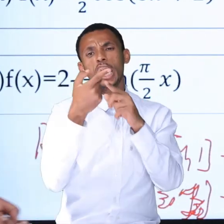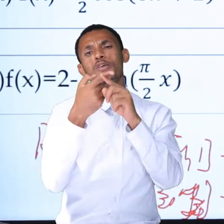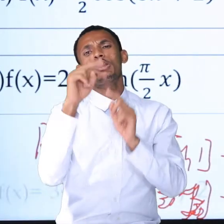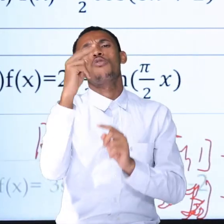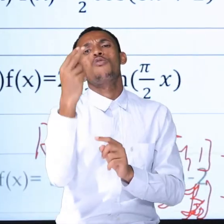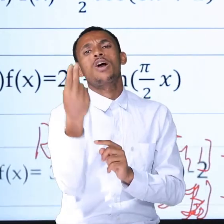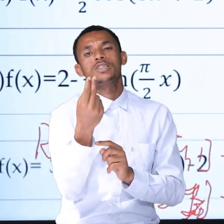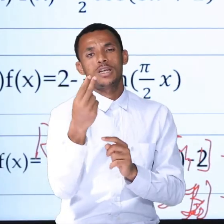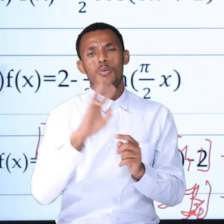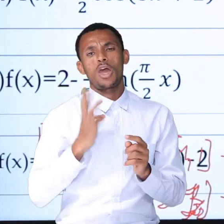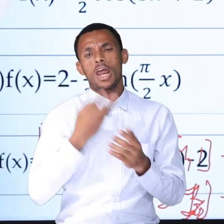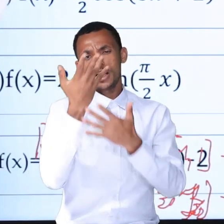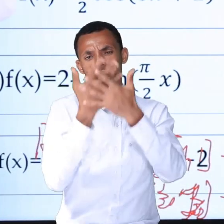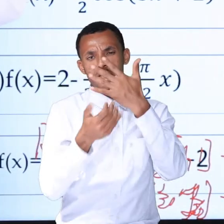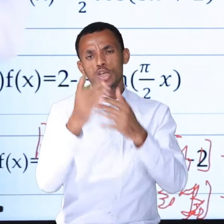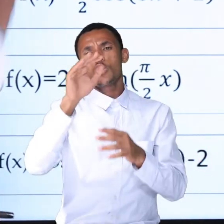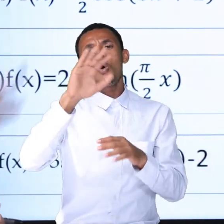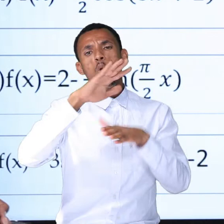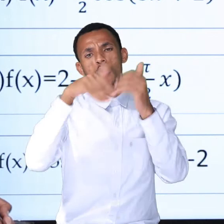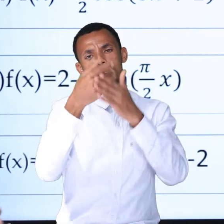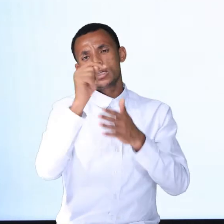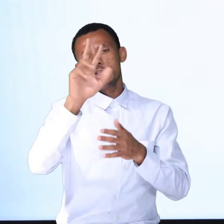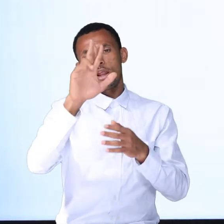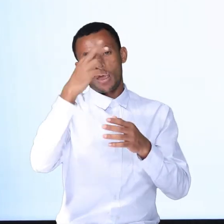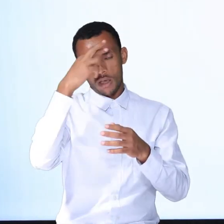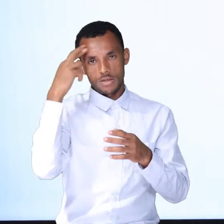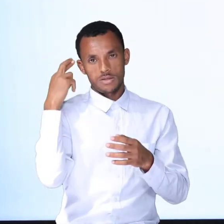functions, we can discuss all the three cases what you have seen.